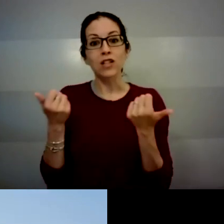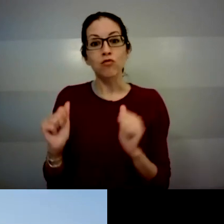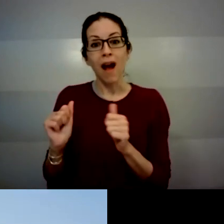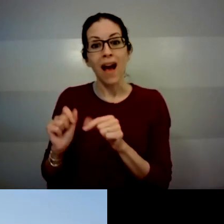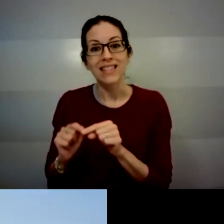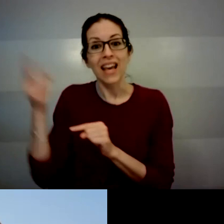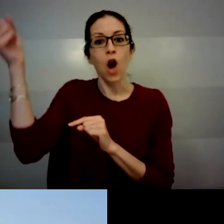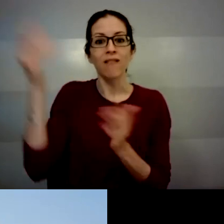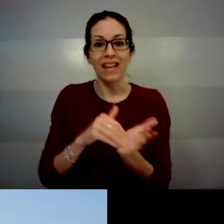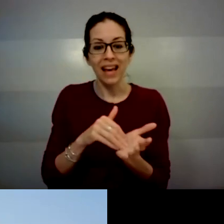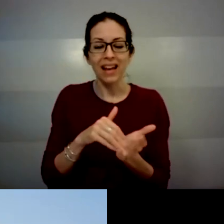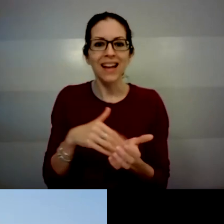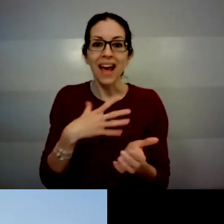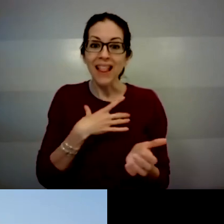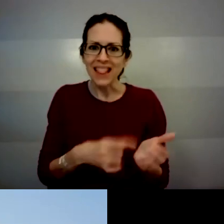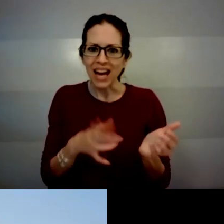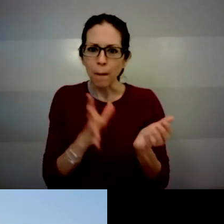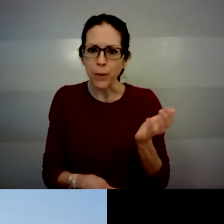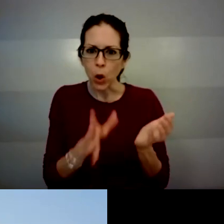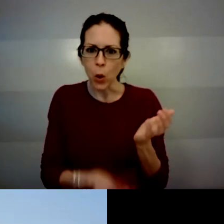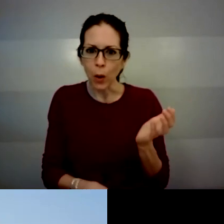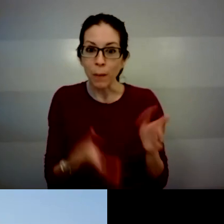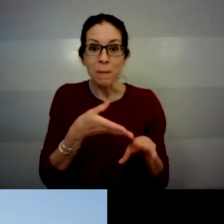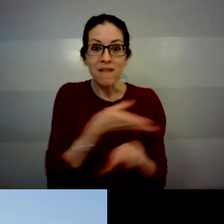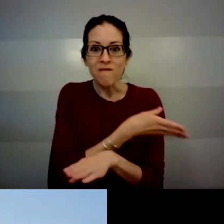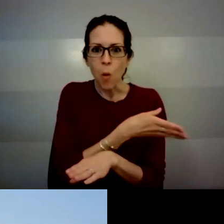they like to poop before they do that. And so if I'm